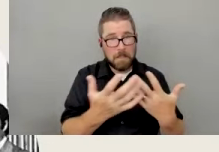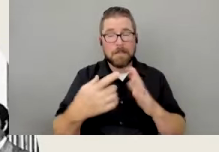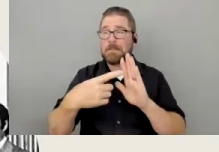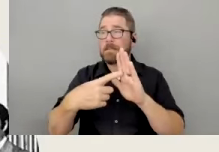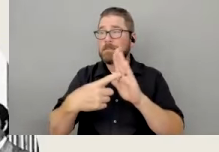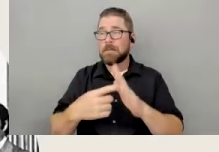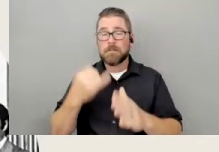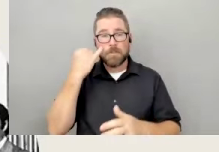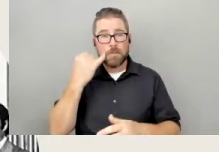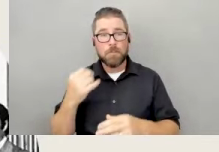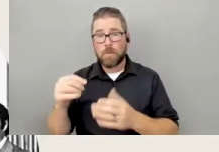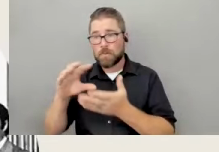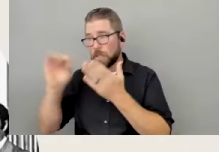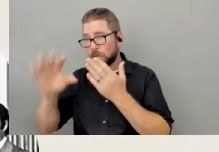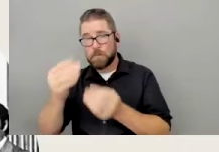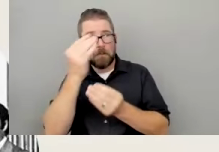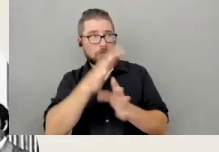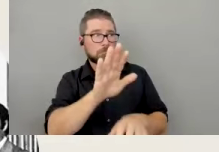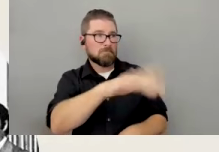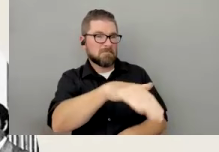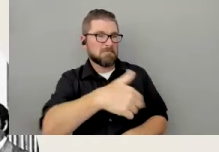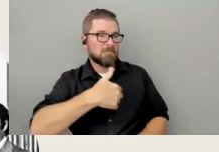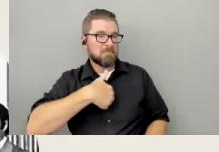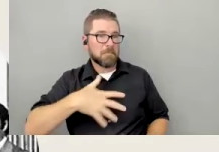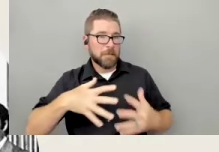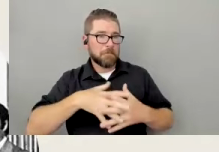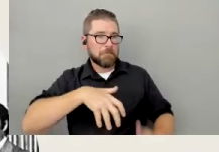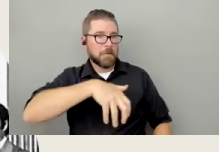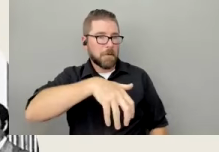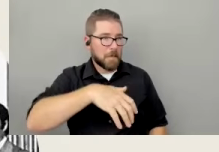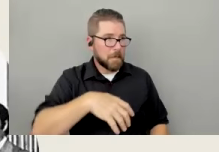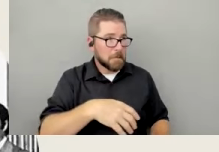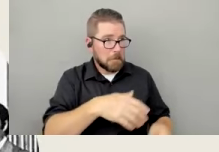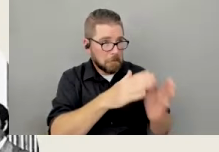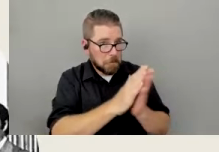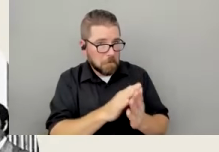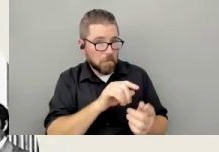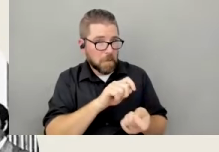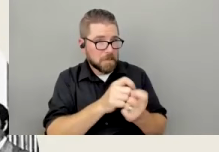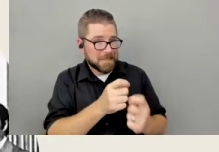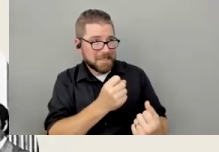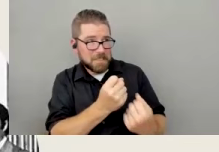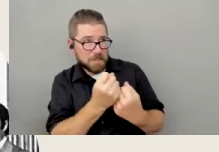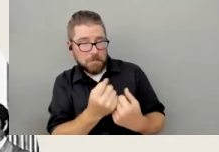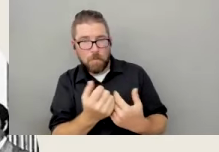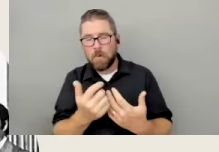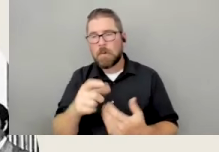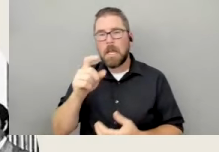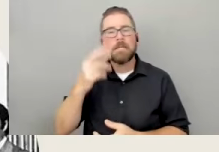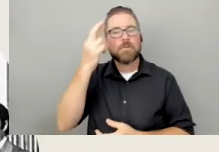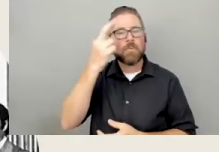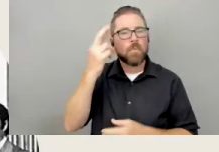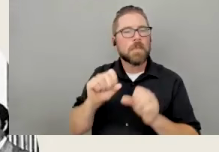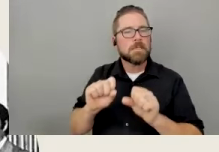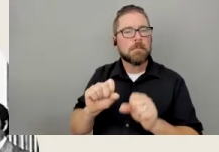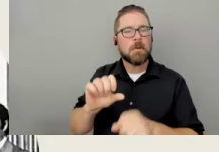that they're pregnant or they need accommodations or requesting accommodations, those accommodations has to be reasonable. And I guess the rule of